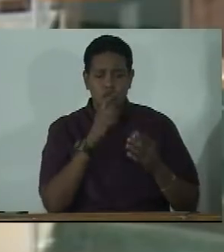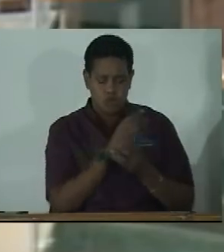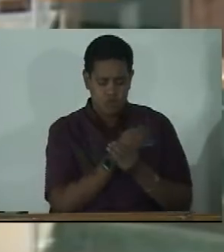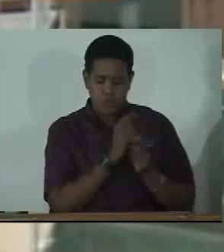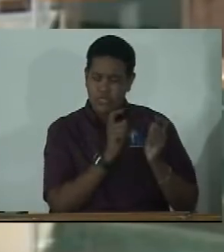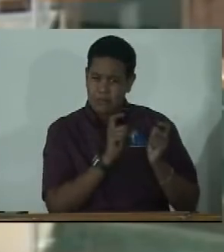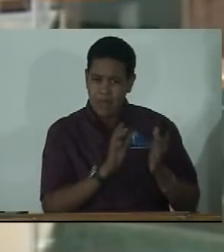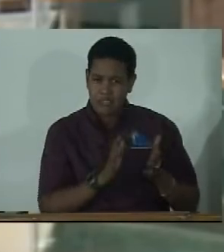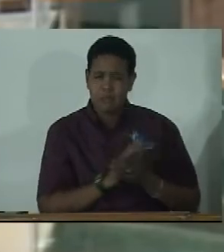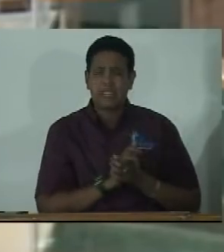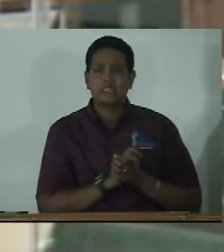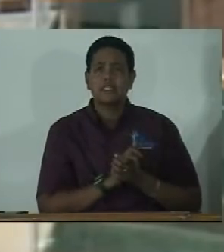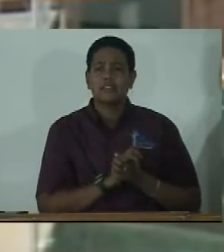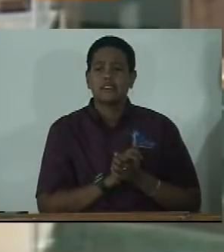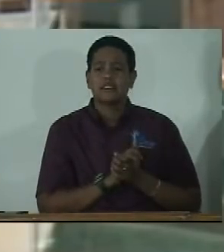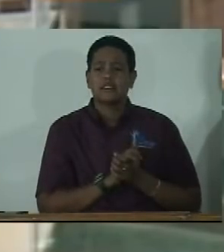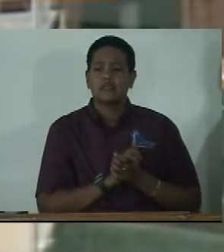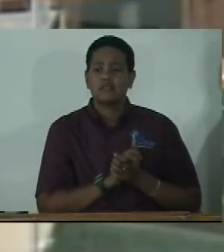management,